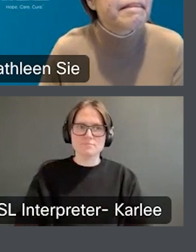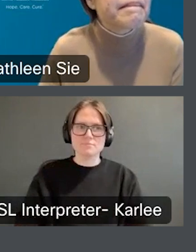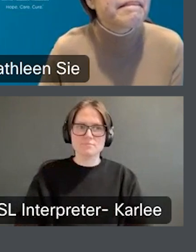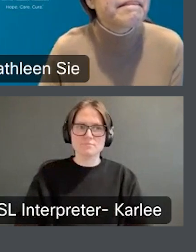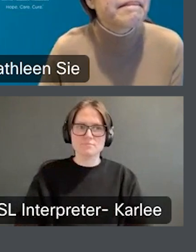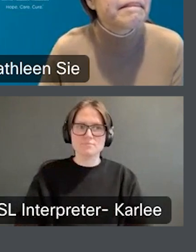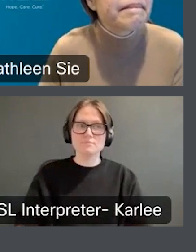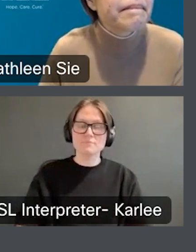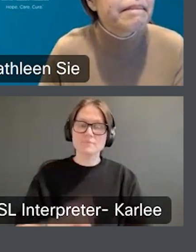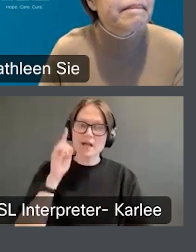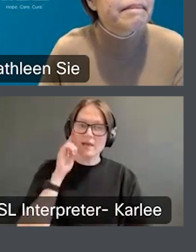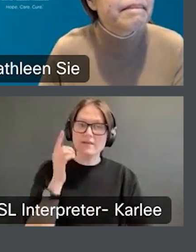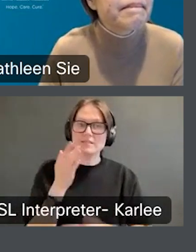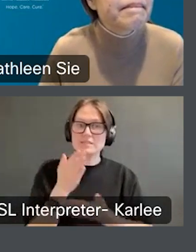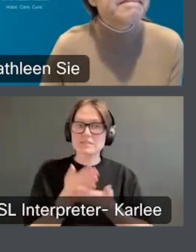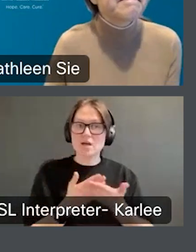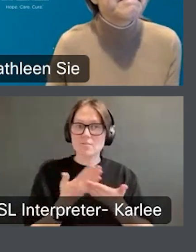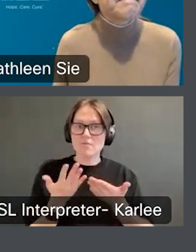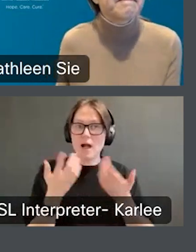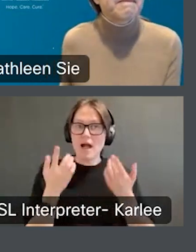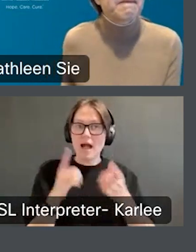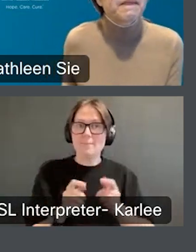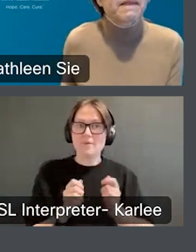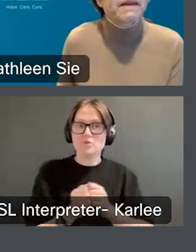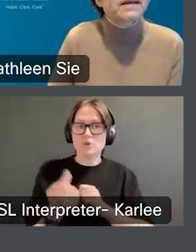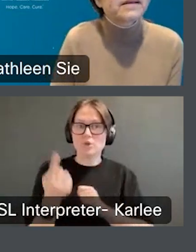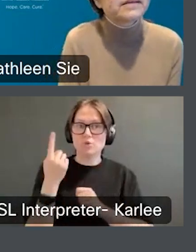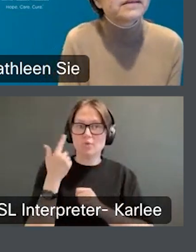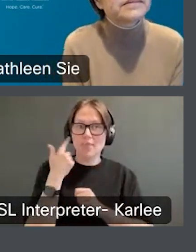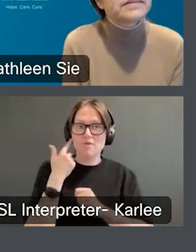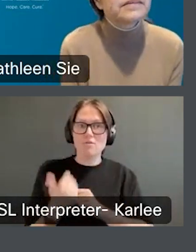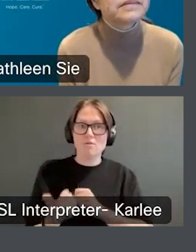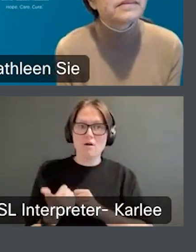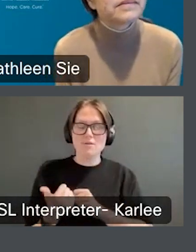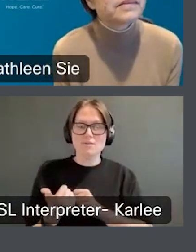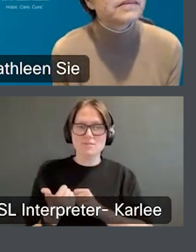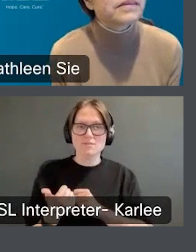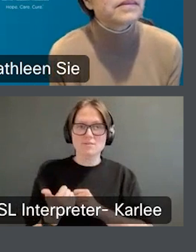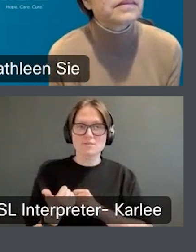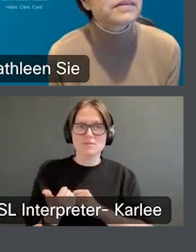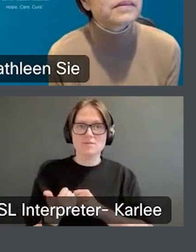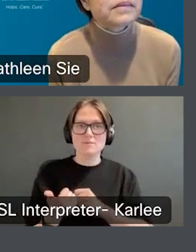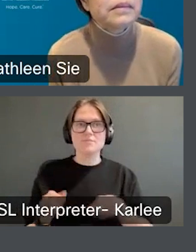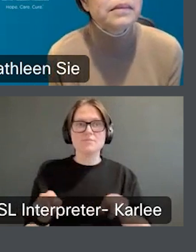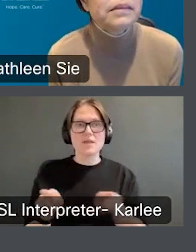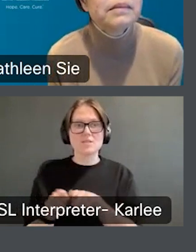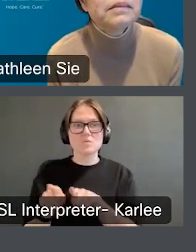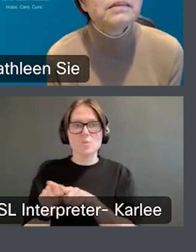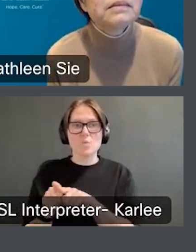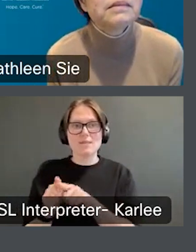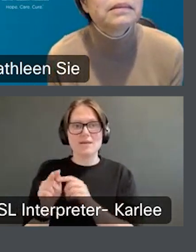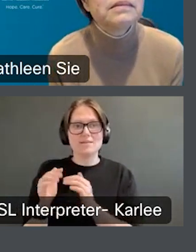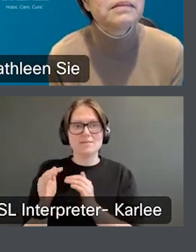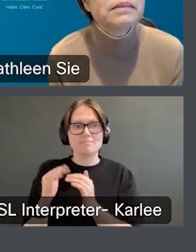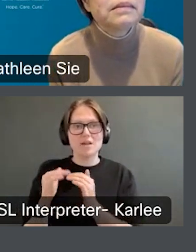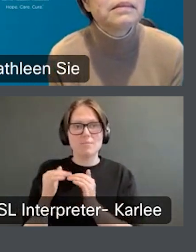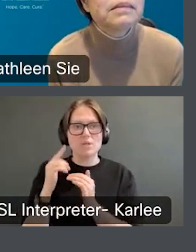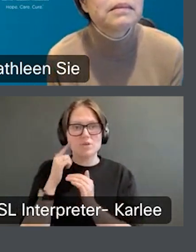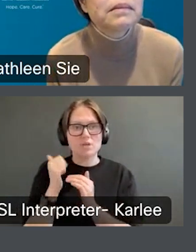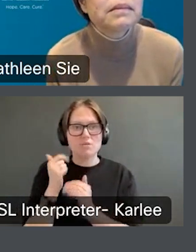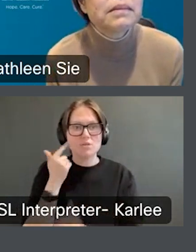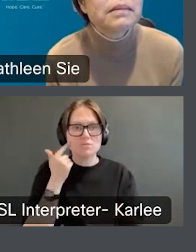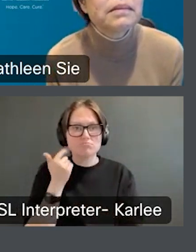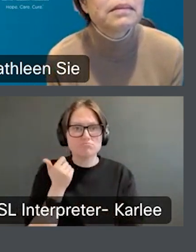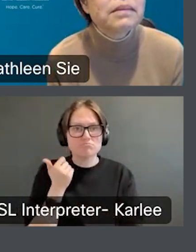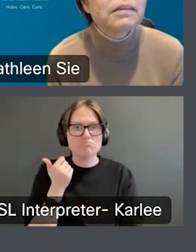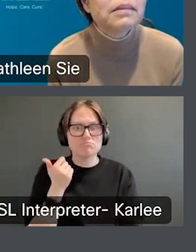happens with unilateral loss, as well as minimal hearing losses, and when I